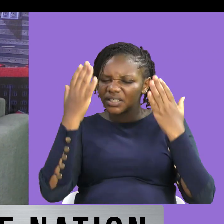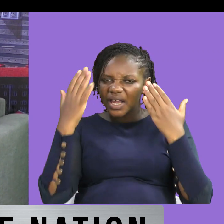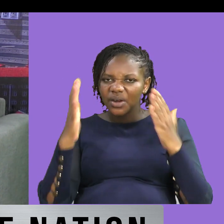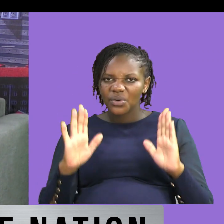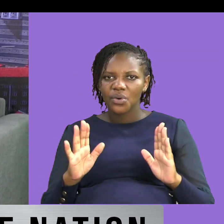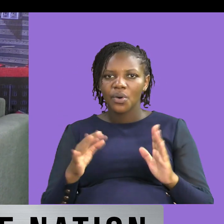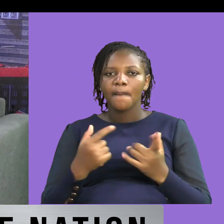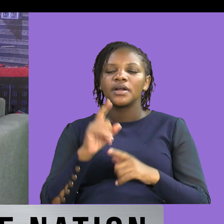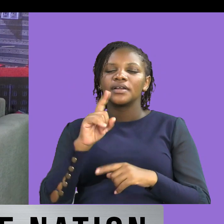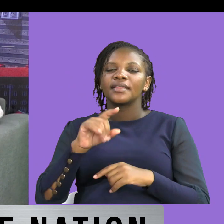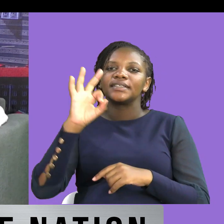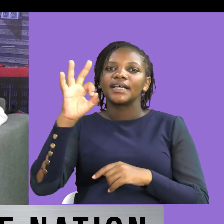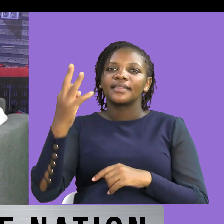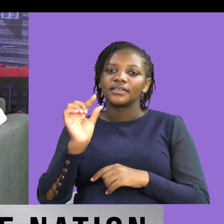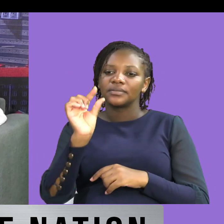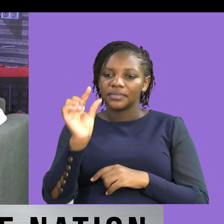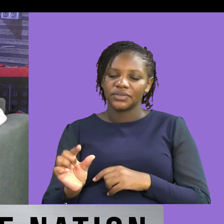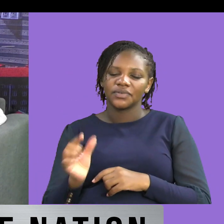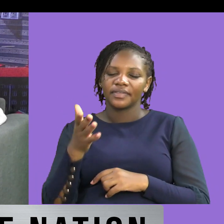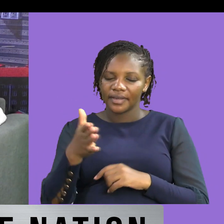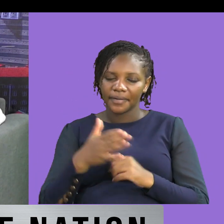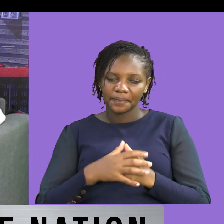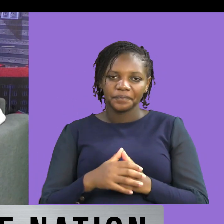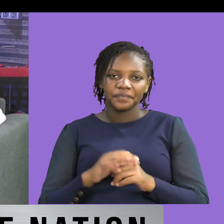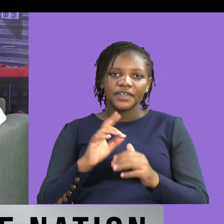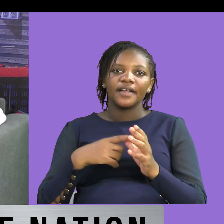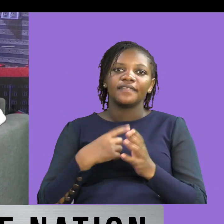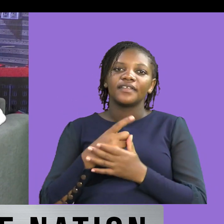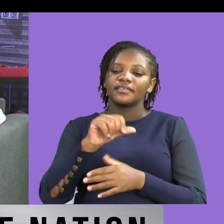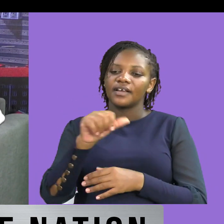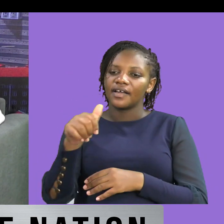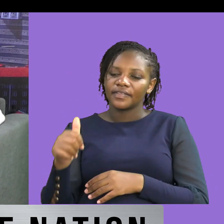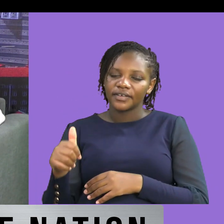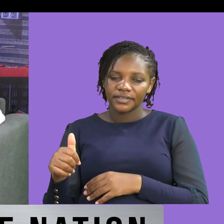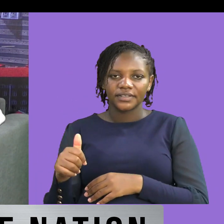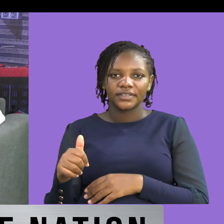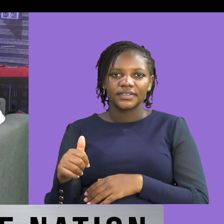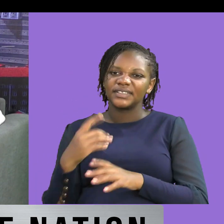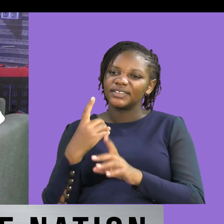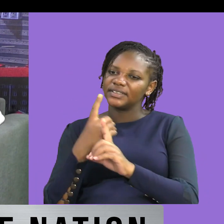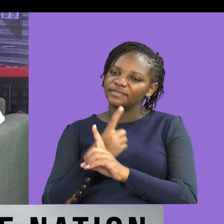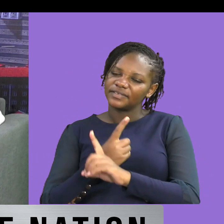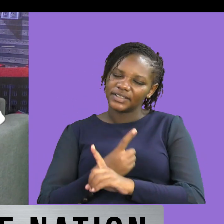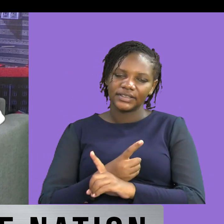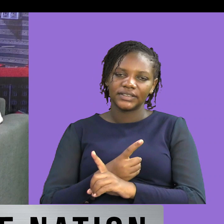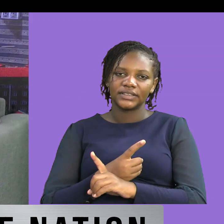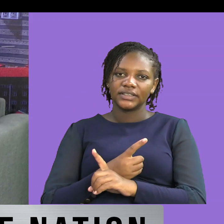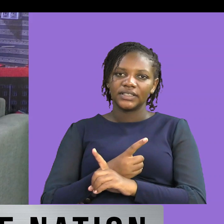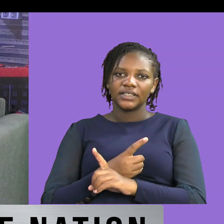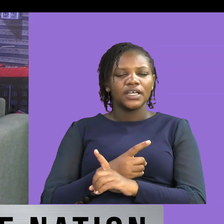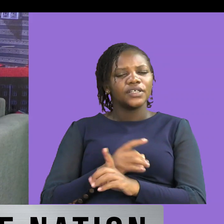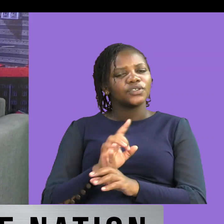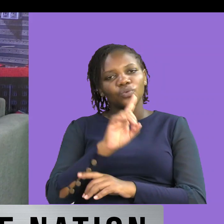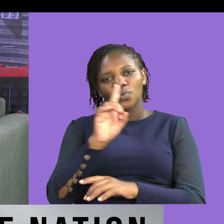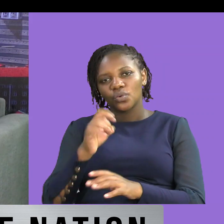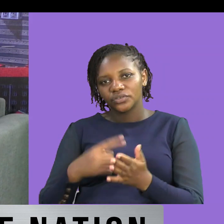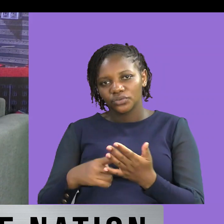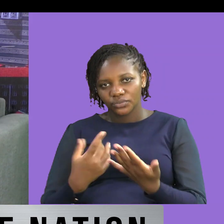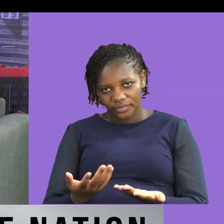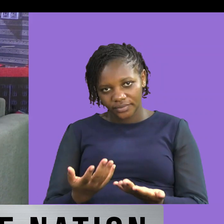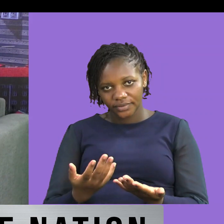That's a 3rd person running. And the other parties there, Ross Perot had a party, he was running. So the question is